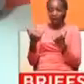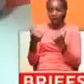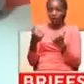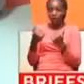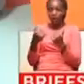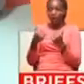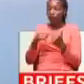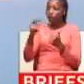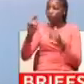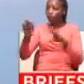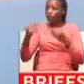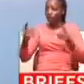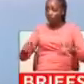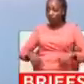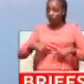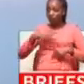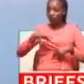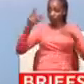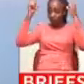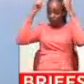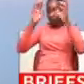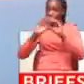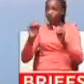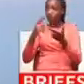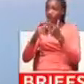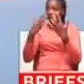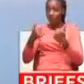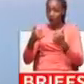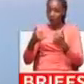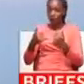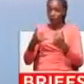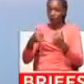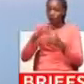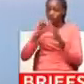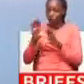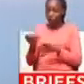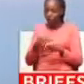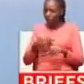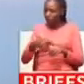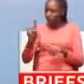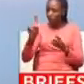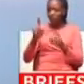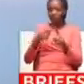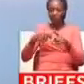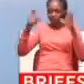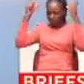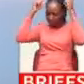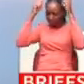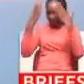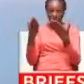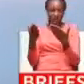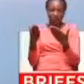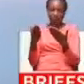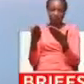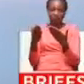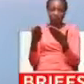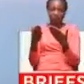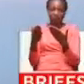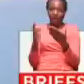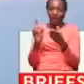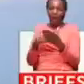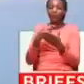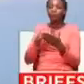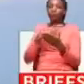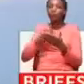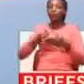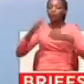give your soul to the devil, and now you have actually moved away from anything that will lure you in that direction. And I want us to